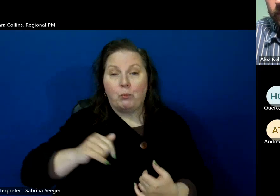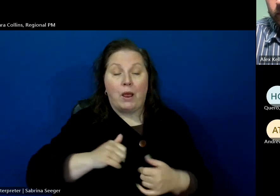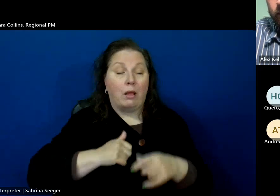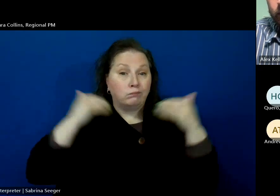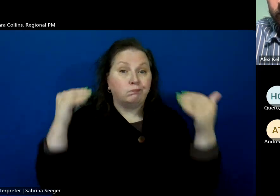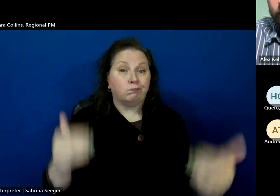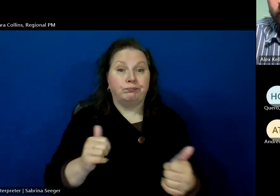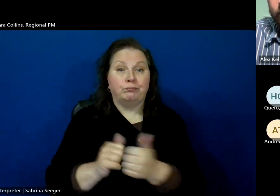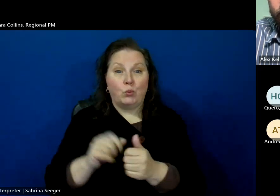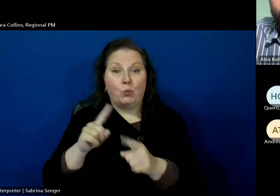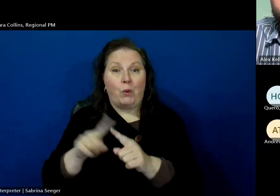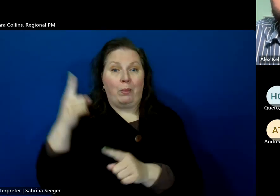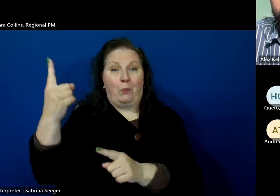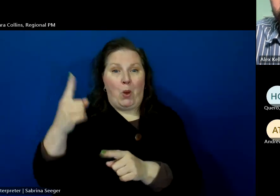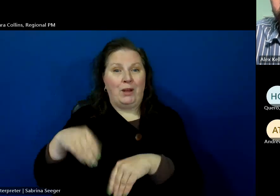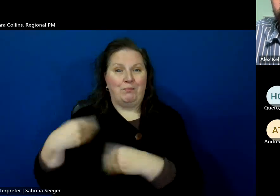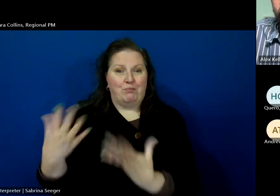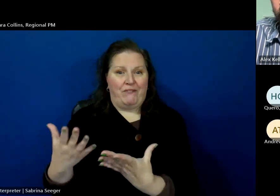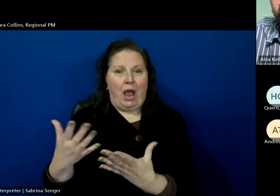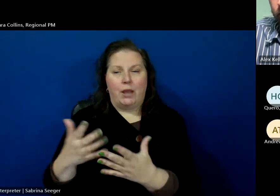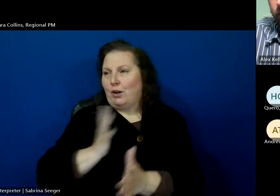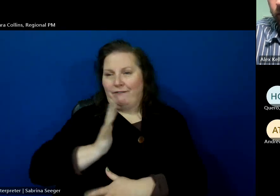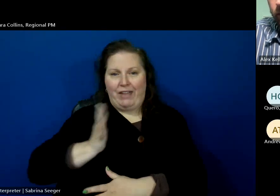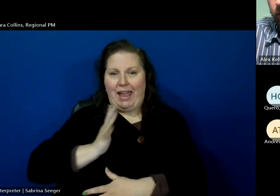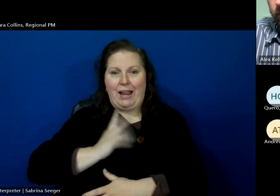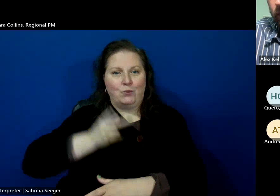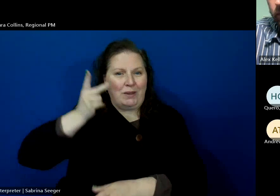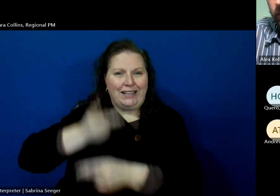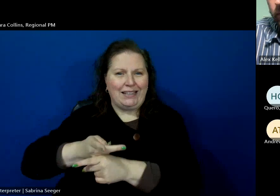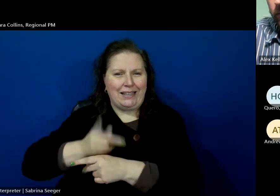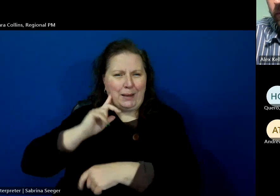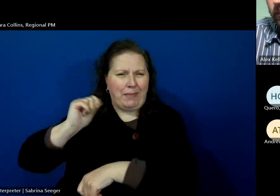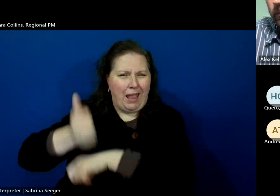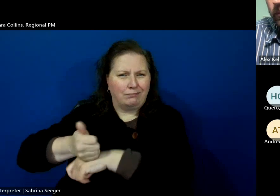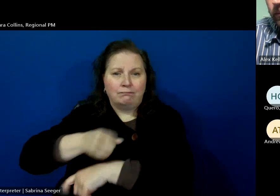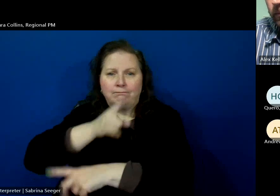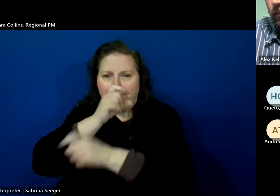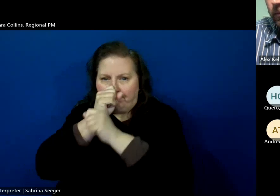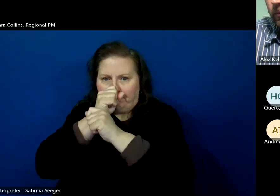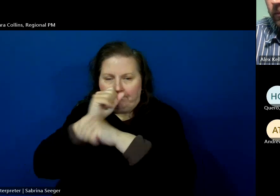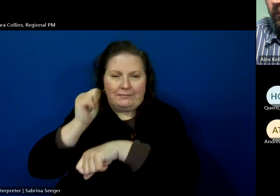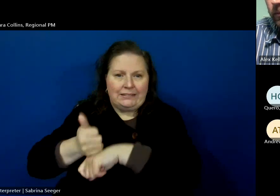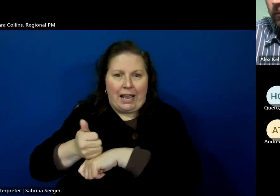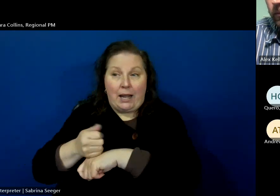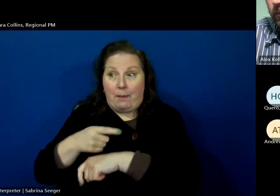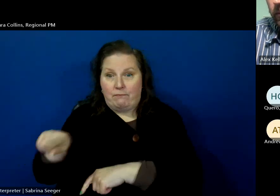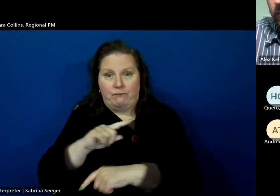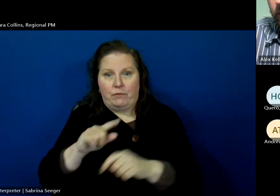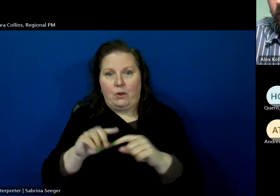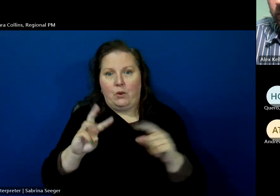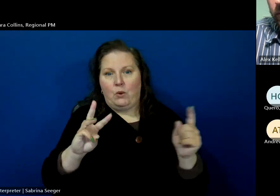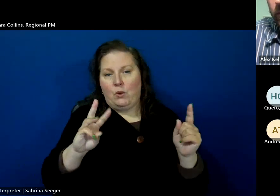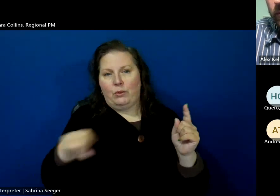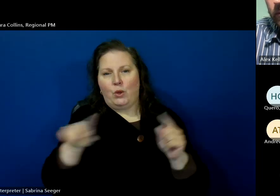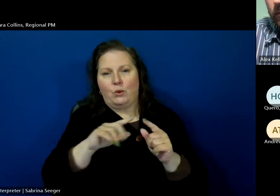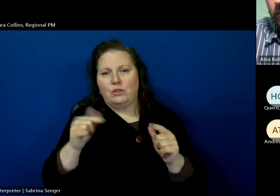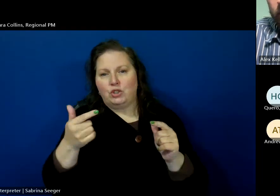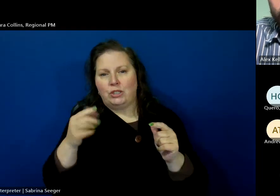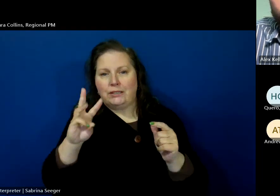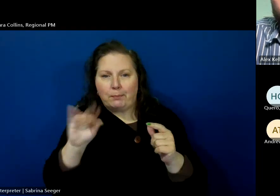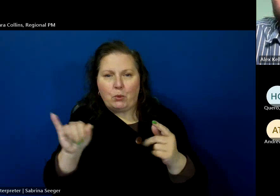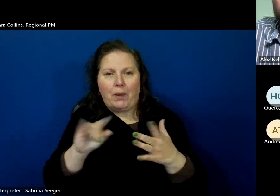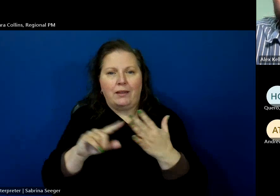with a monopoly service. We're going to keep all the monopoly arrangements secret between Waitsfield Paste and our GWI